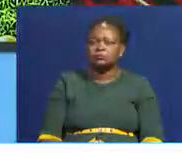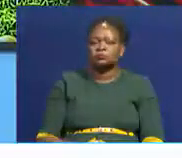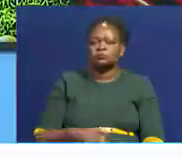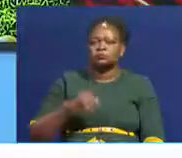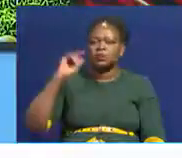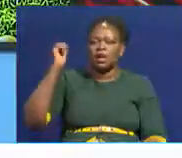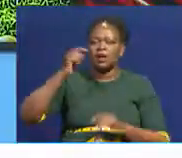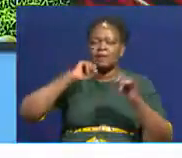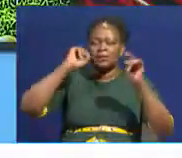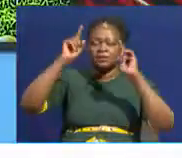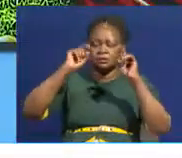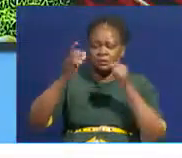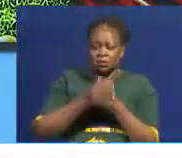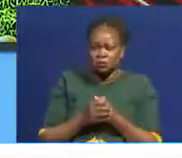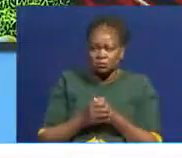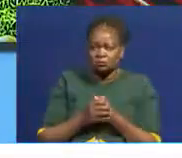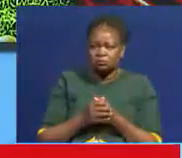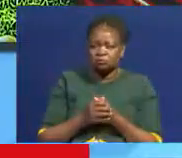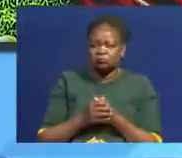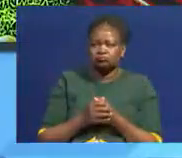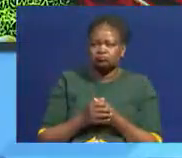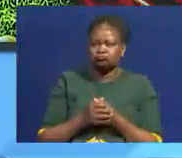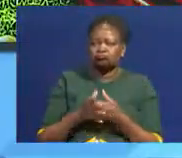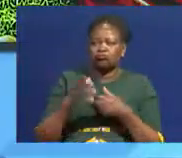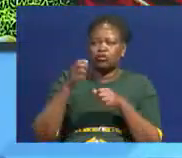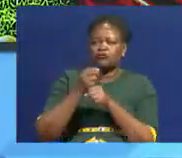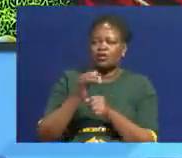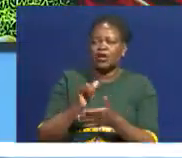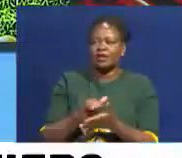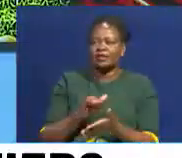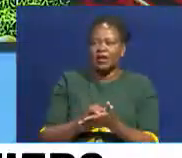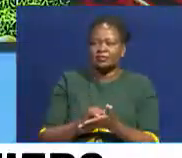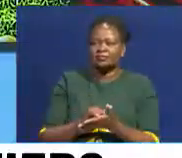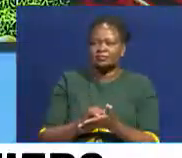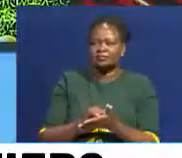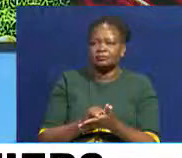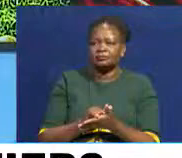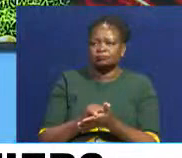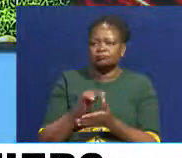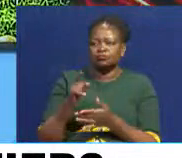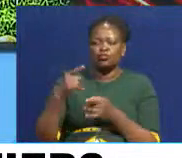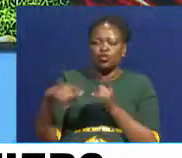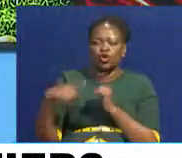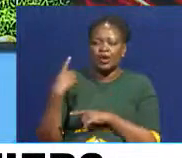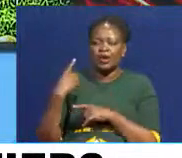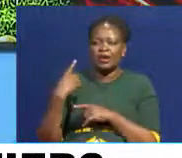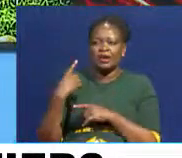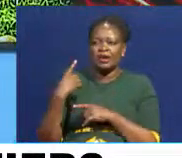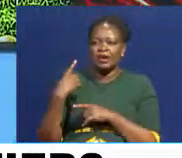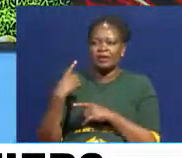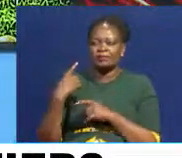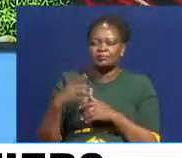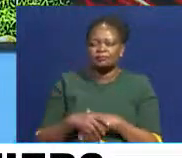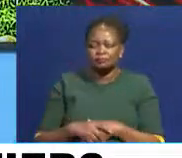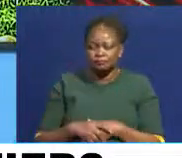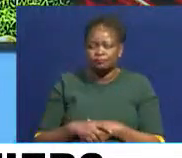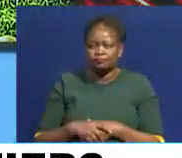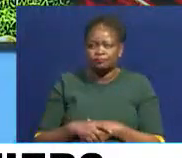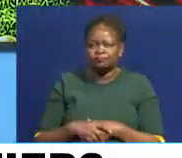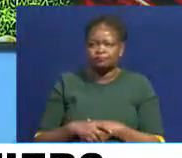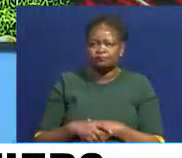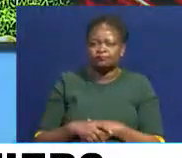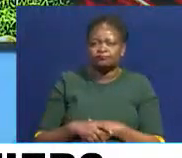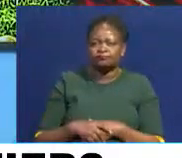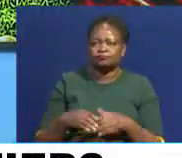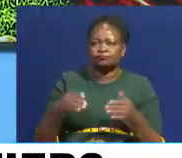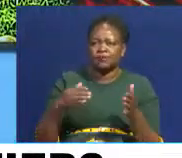Harambee Stars tactician Engin Firat is confident his charges can pull a surprise against the highly fancied Indomitable